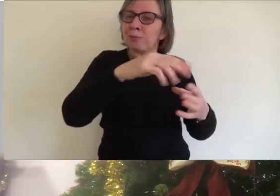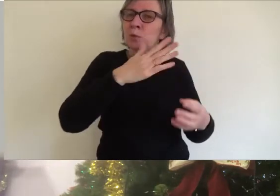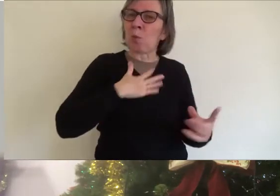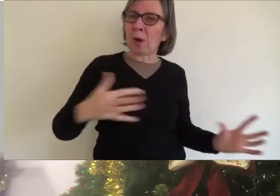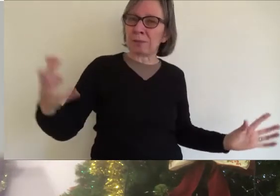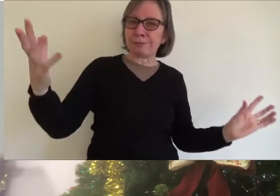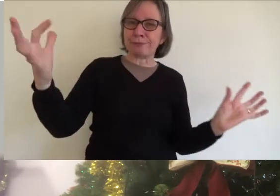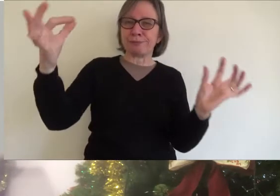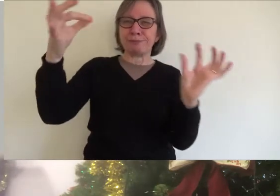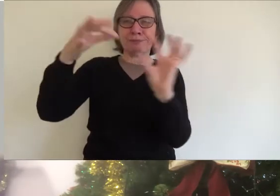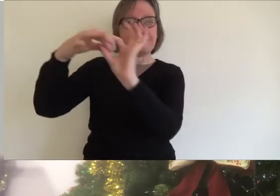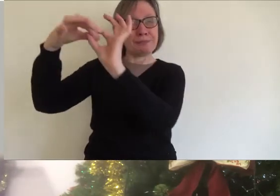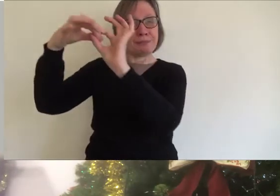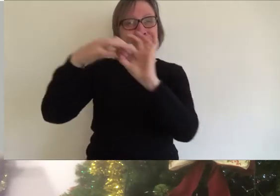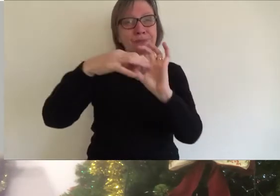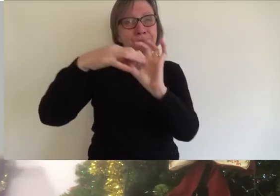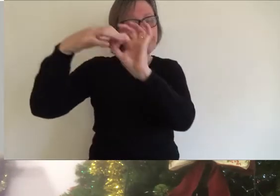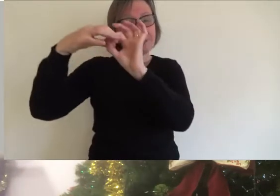to him,